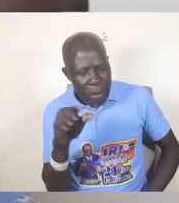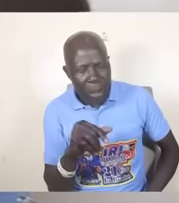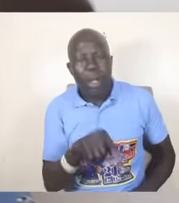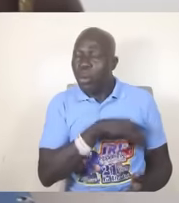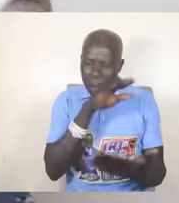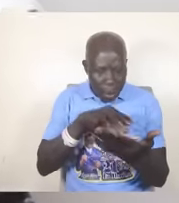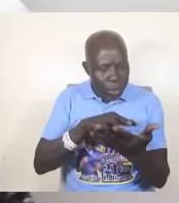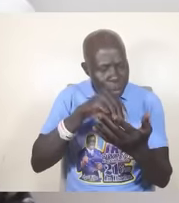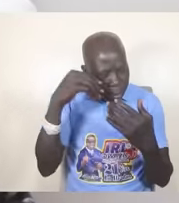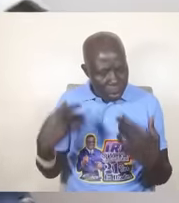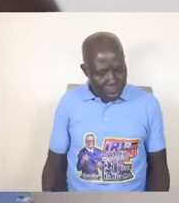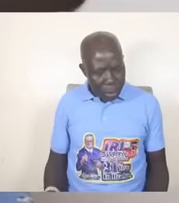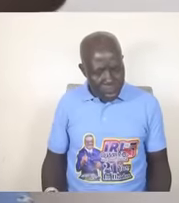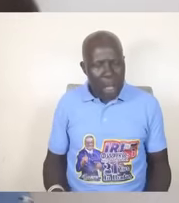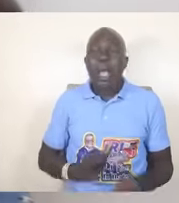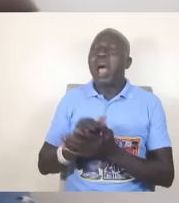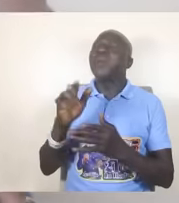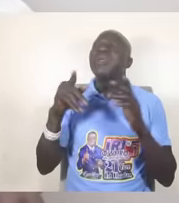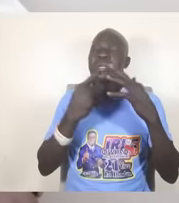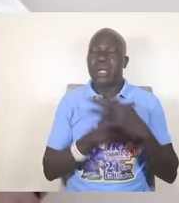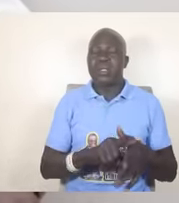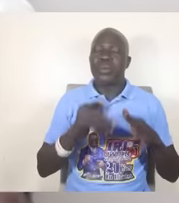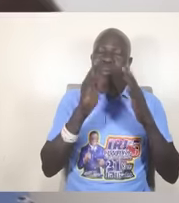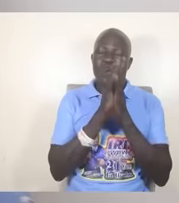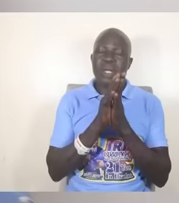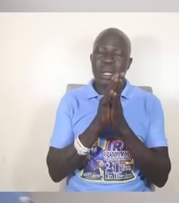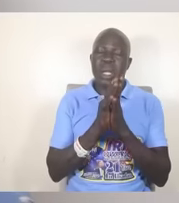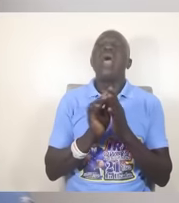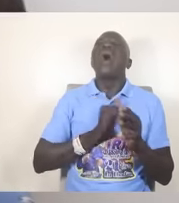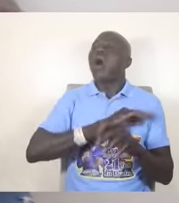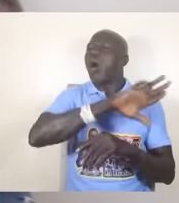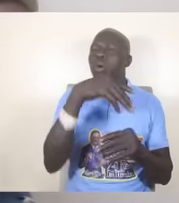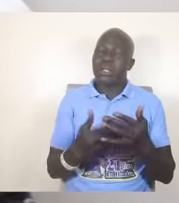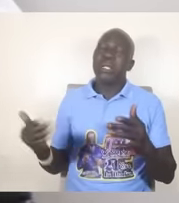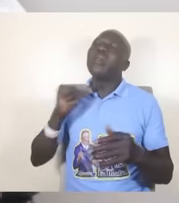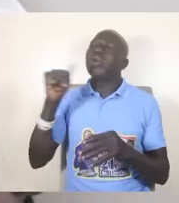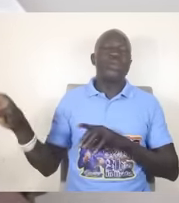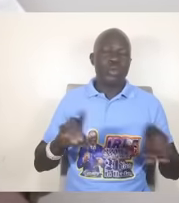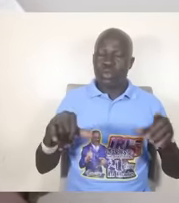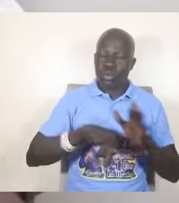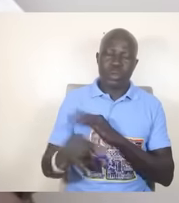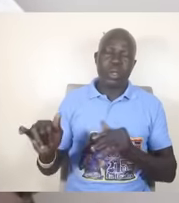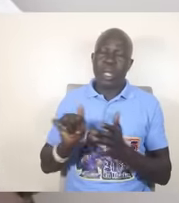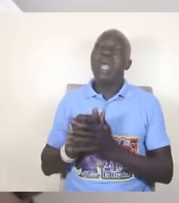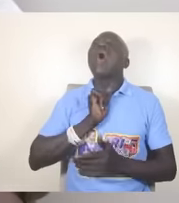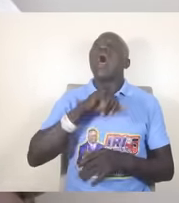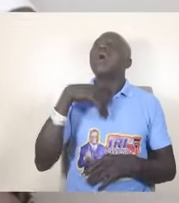After studying it, that was when I started praying. I look at what they do usually do. I look